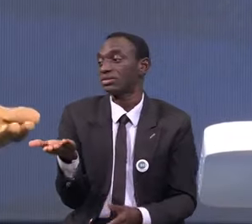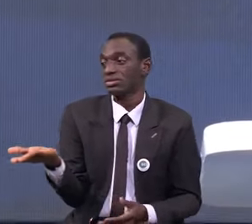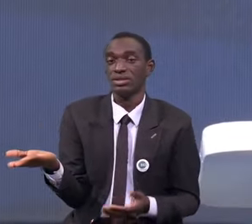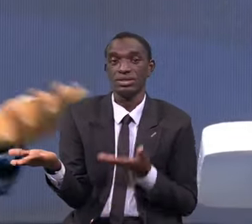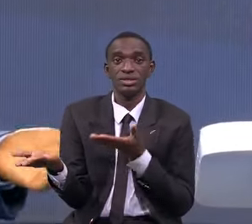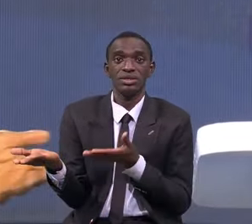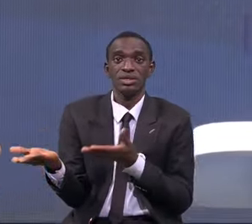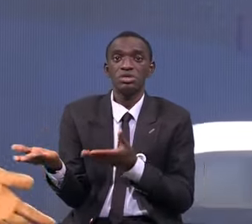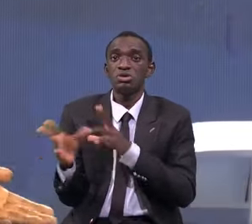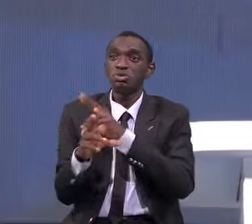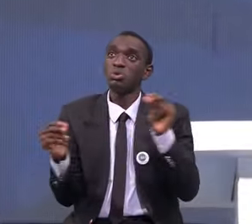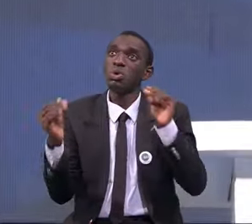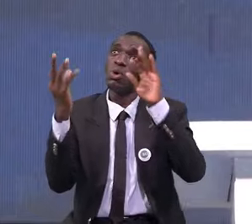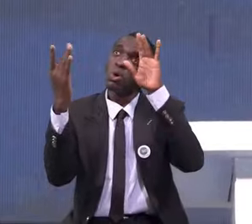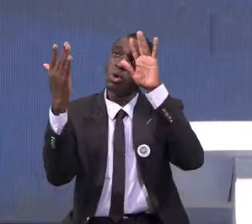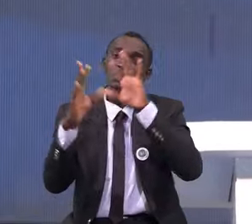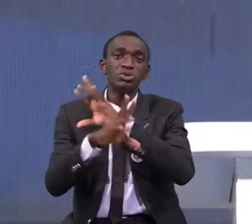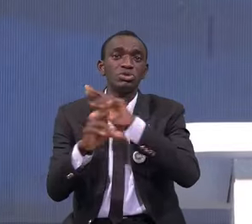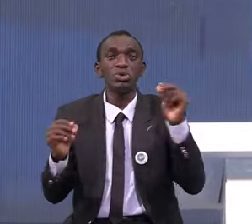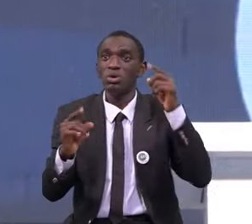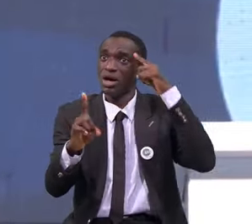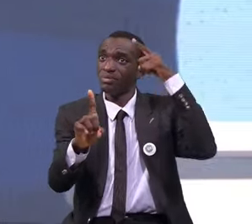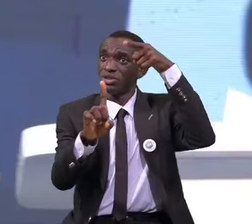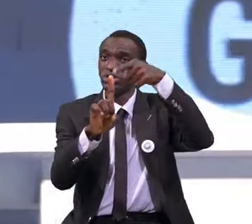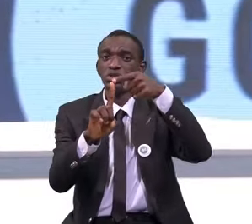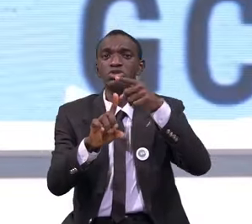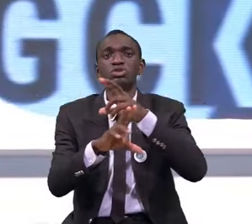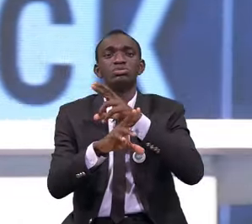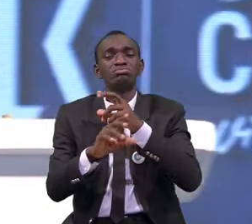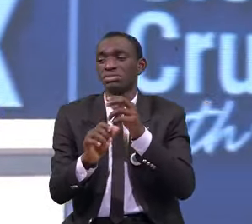No hope, no ambition, dead.